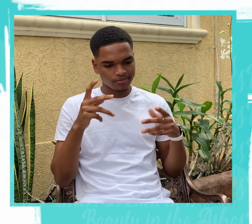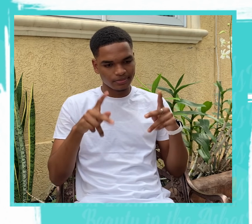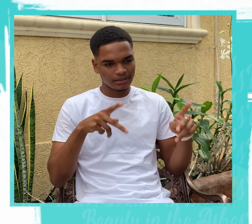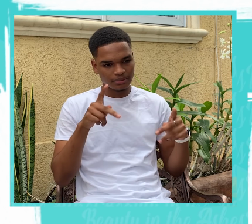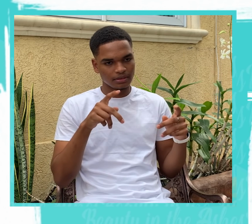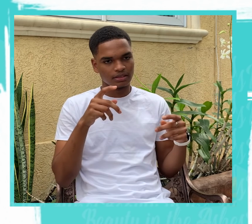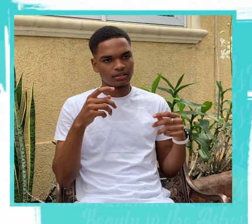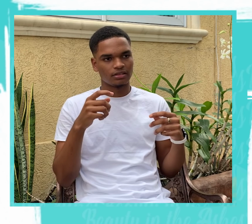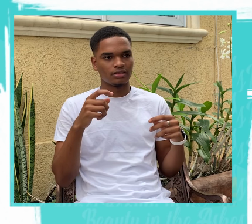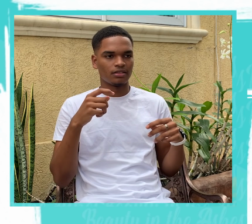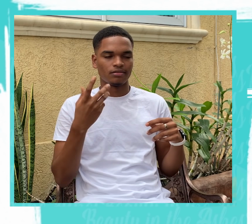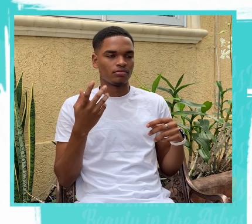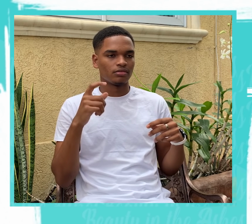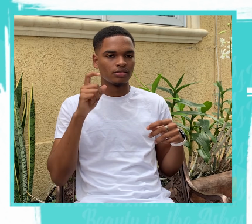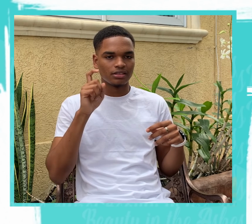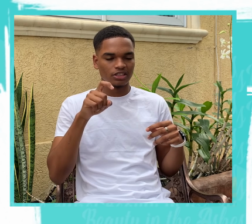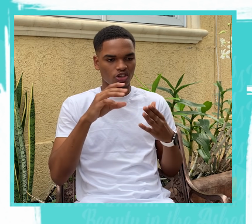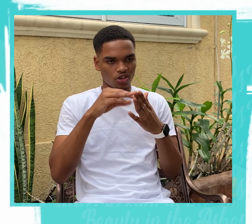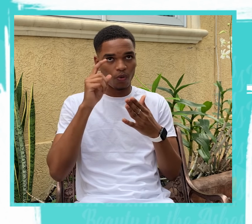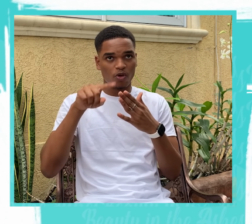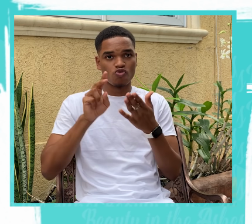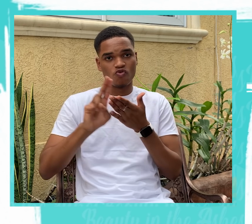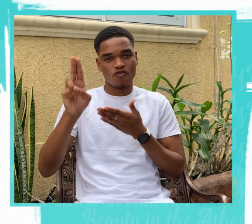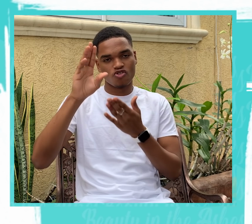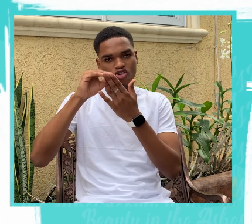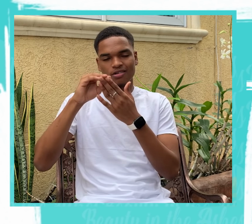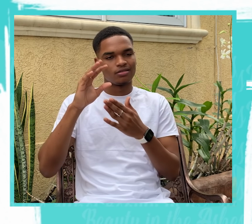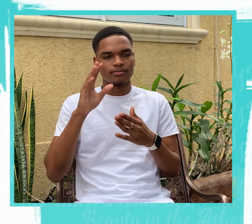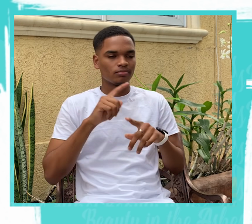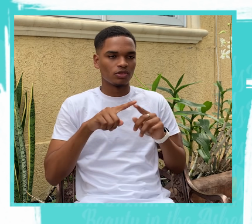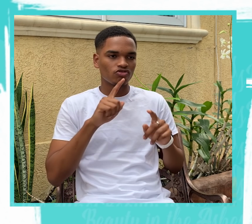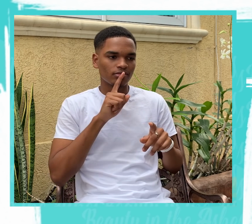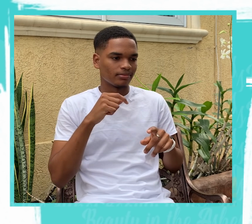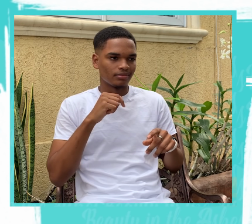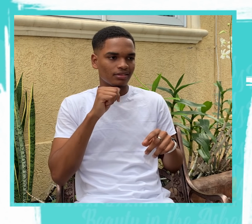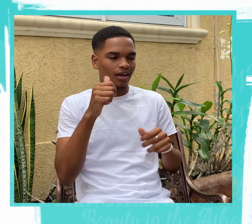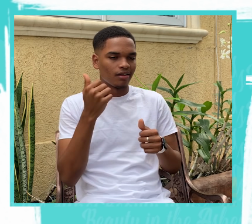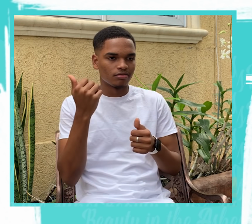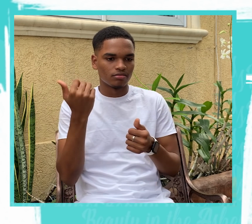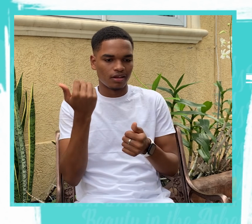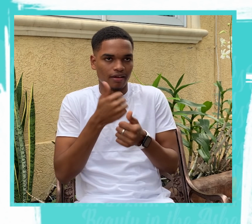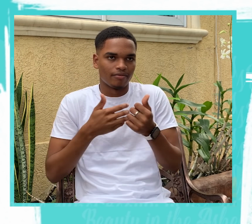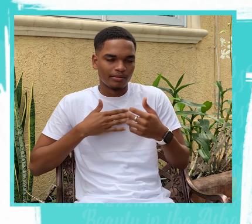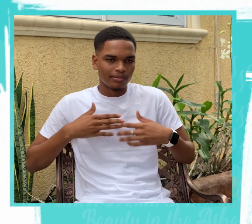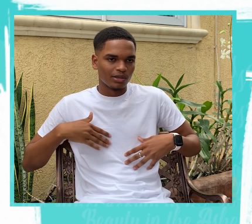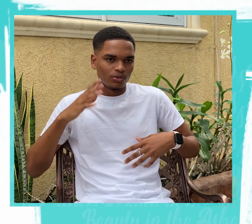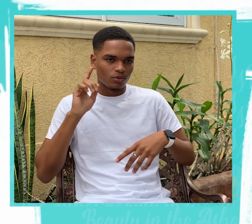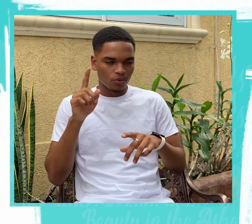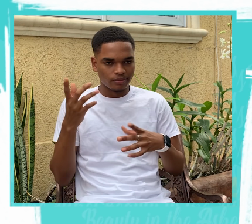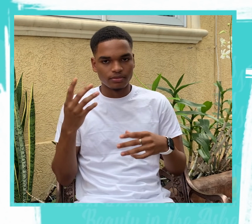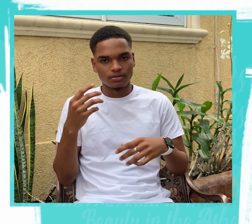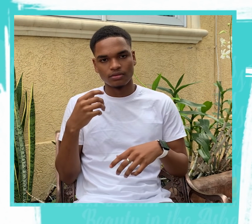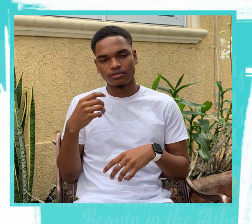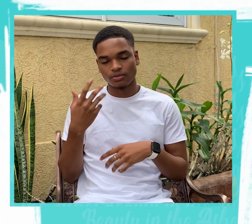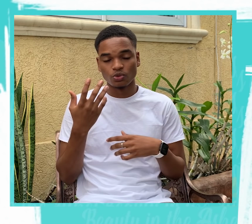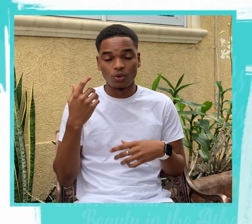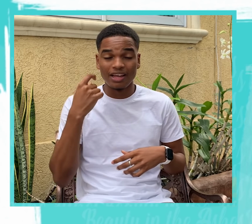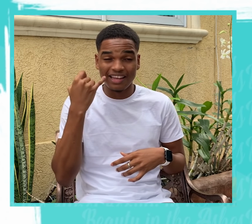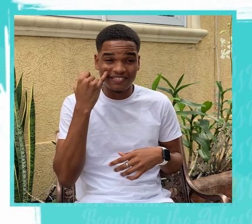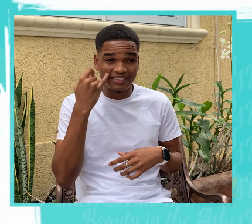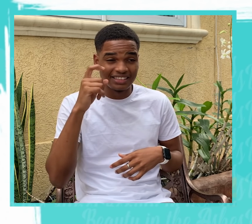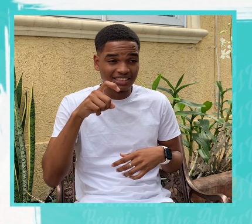not everybody goes to university. And the impressionable years are gone. Exactly. So if we want kids, if we want the